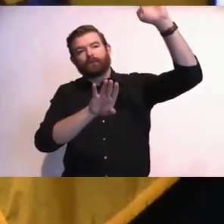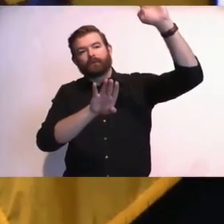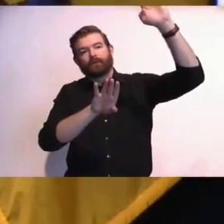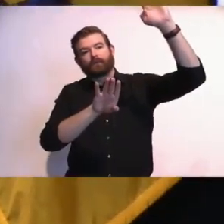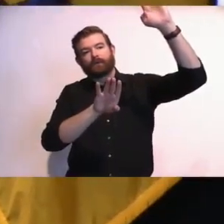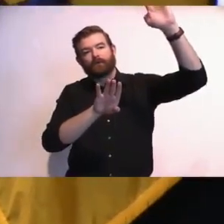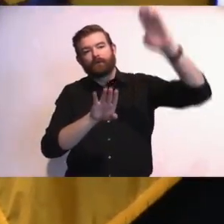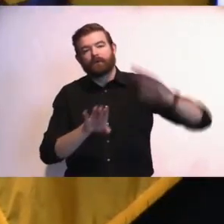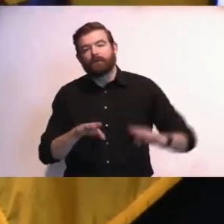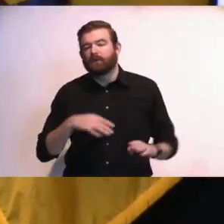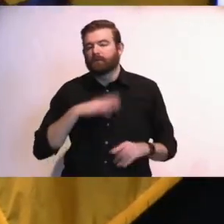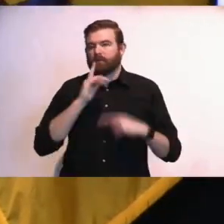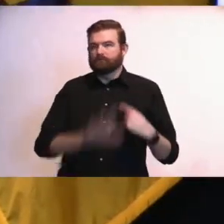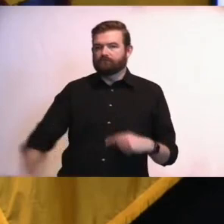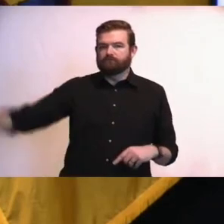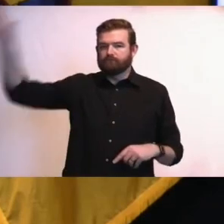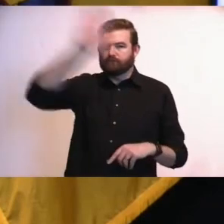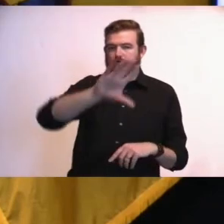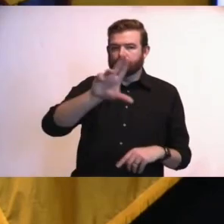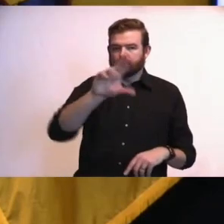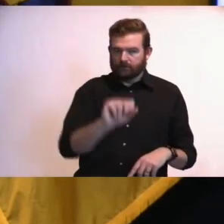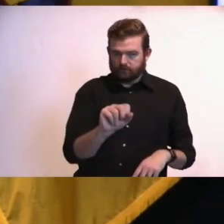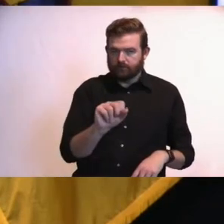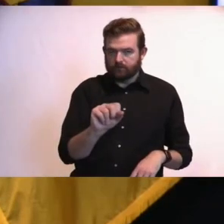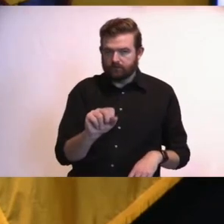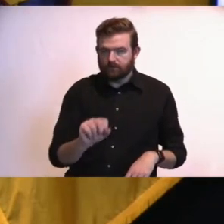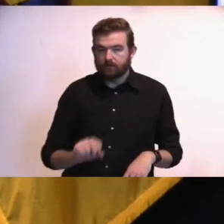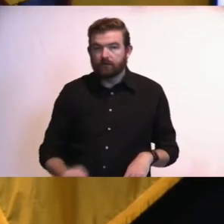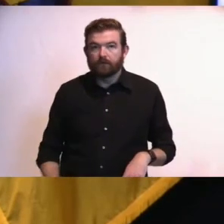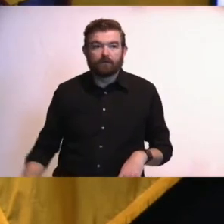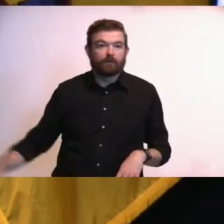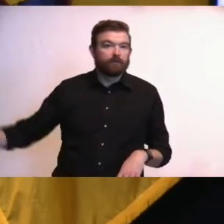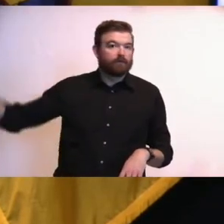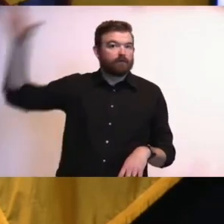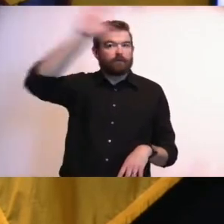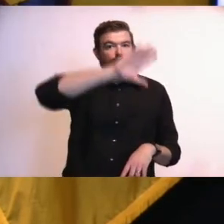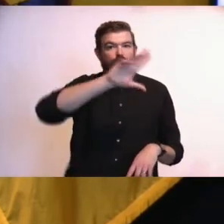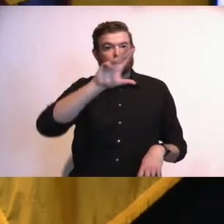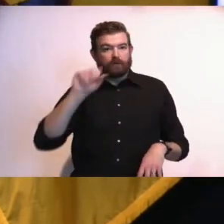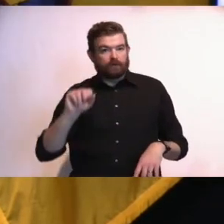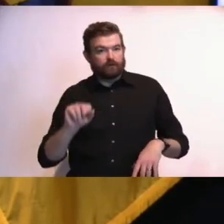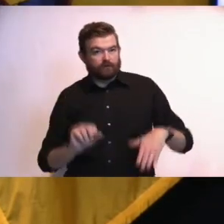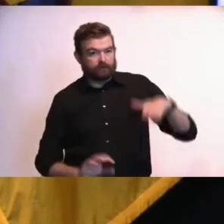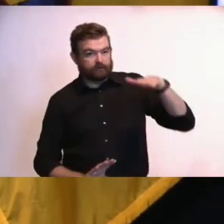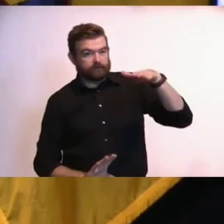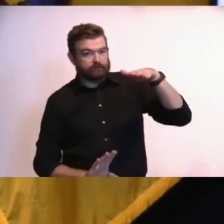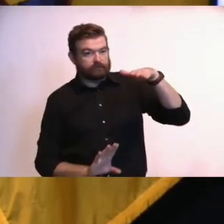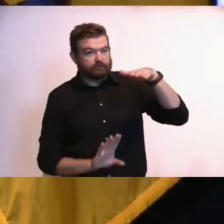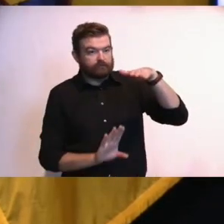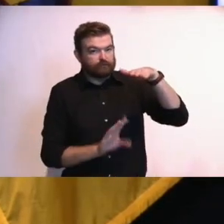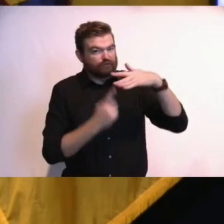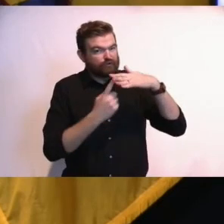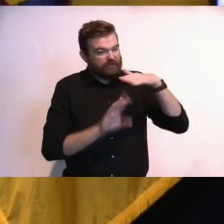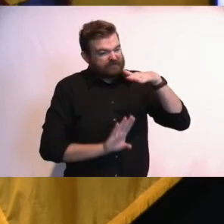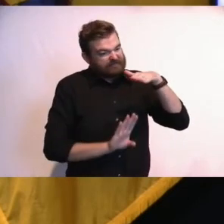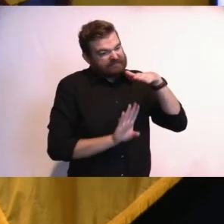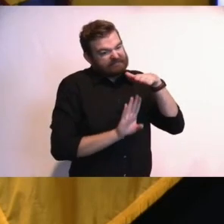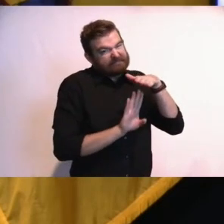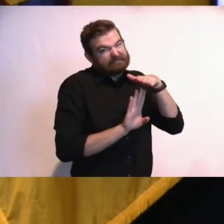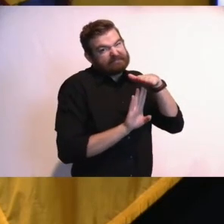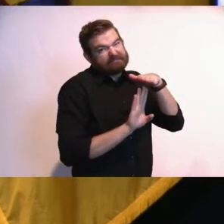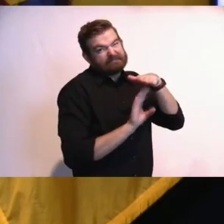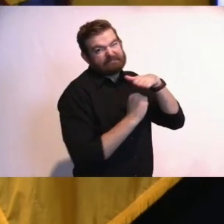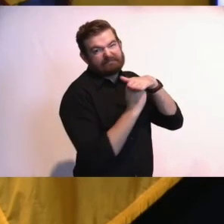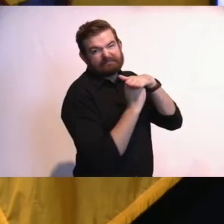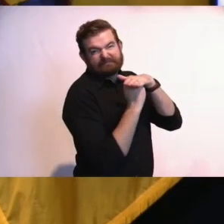sort of literally this week. Well, I hope that's true. Yeah, we hope it's true. We do too. We've had 2 days of a slight downturn,